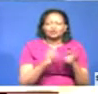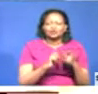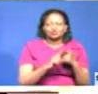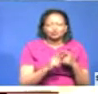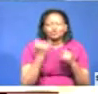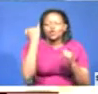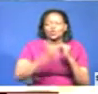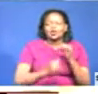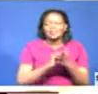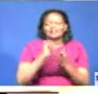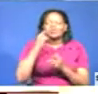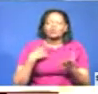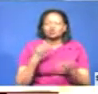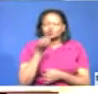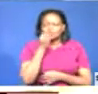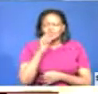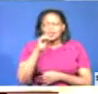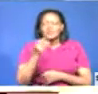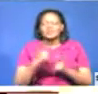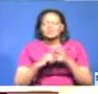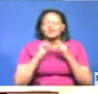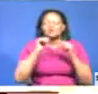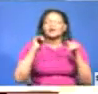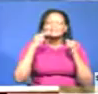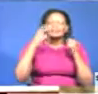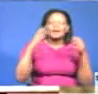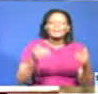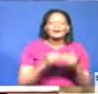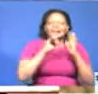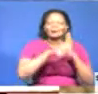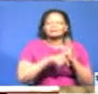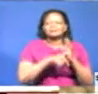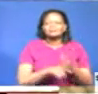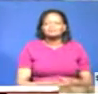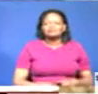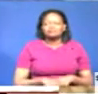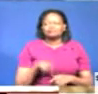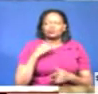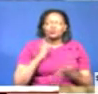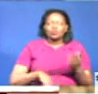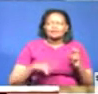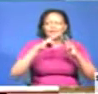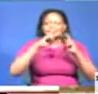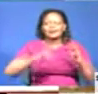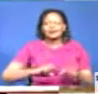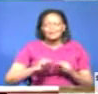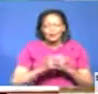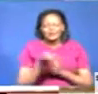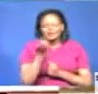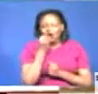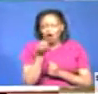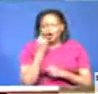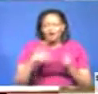conclusion that Kenyans want to consume GMOs, then we can only wait to see the impacts later on. Taasisi hiyo inataka utafiti wote kuhusiana na vyakula vya